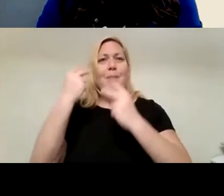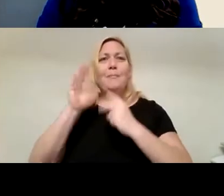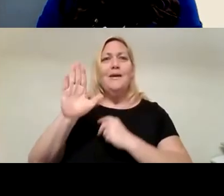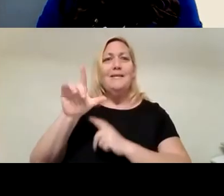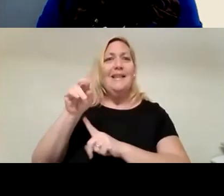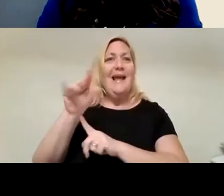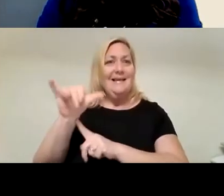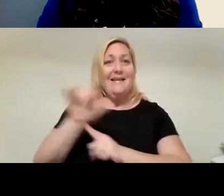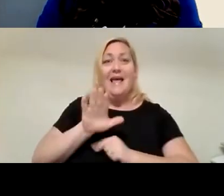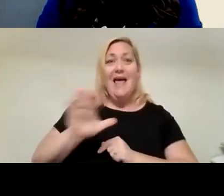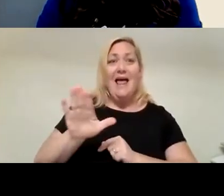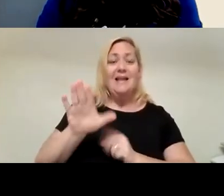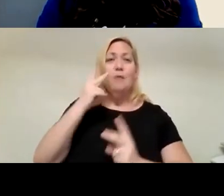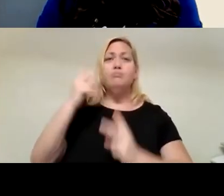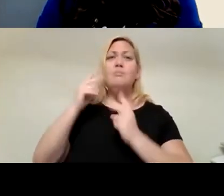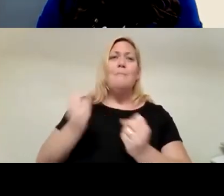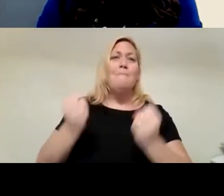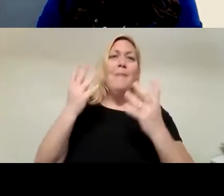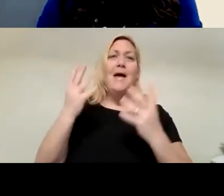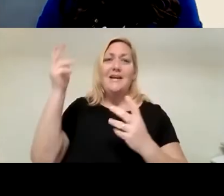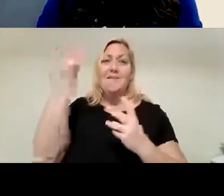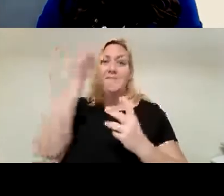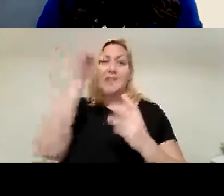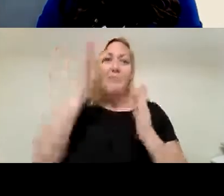legacy and the legacies of so many Filipinos and